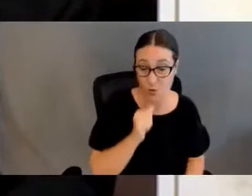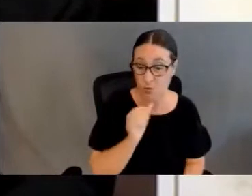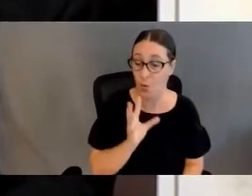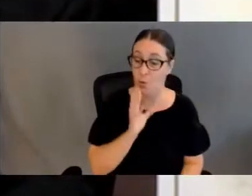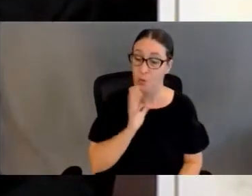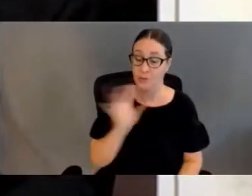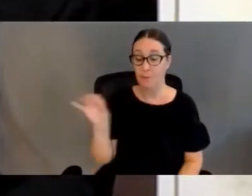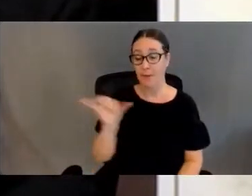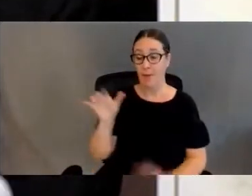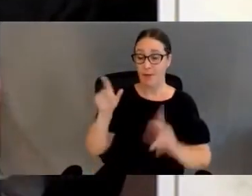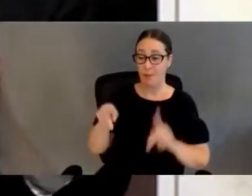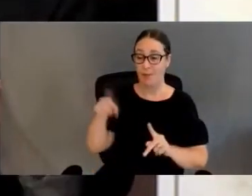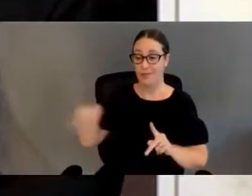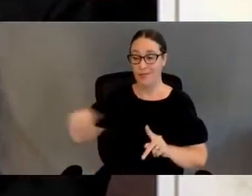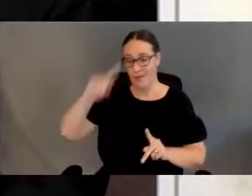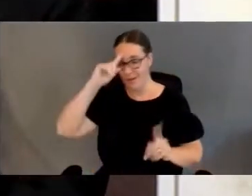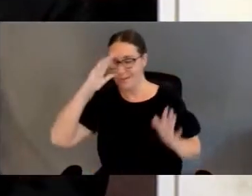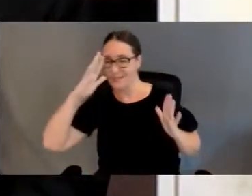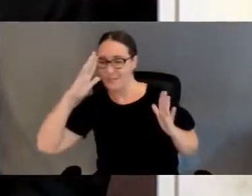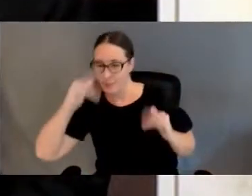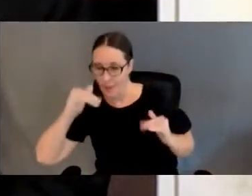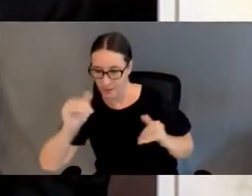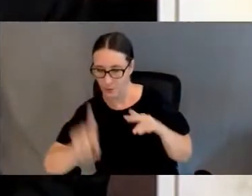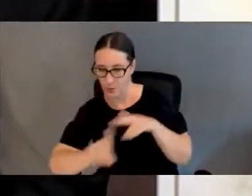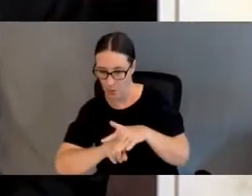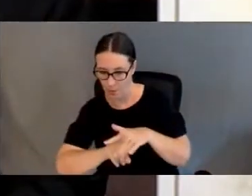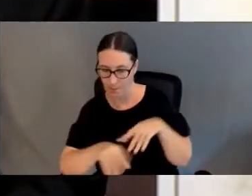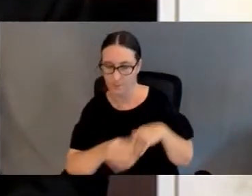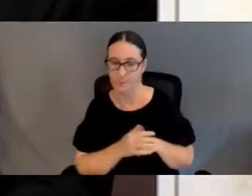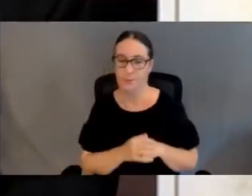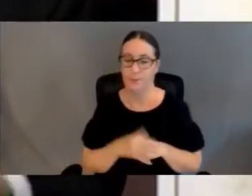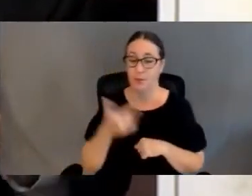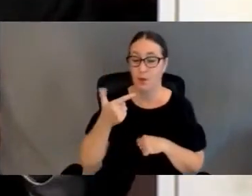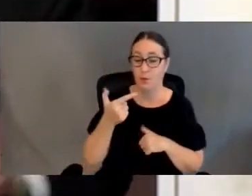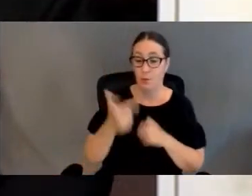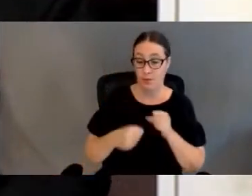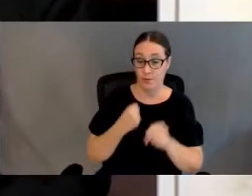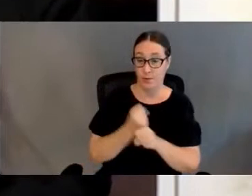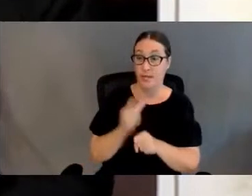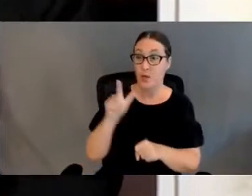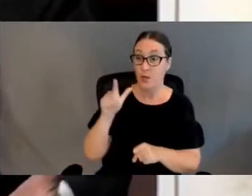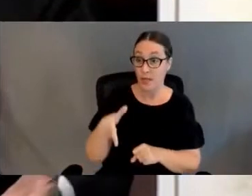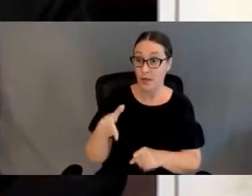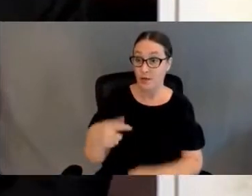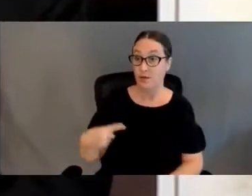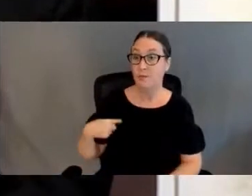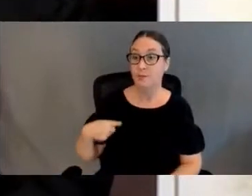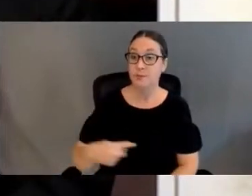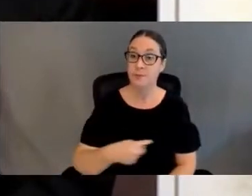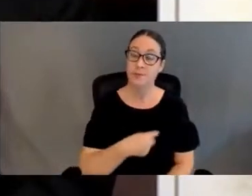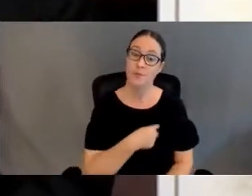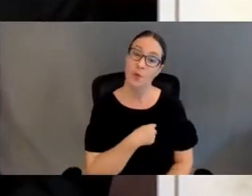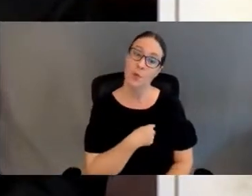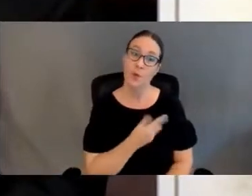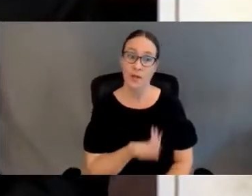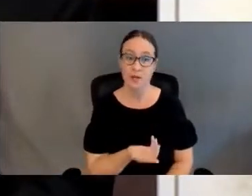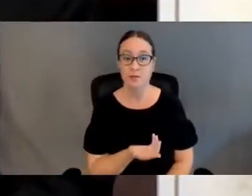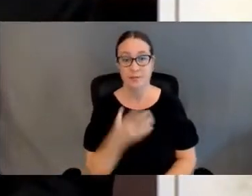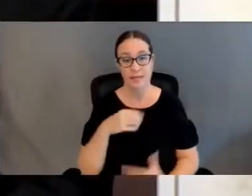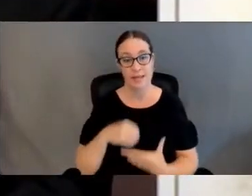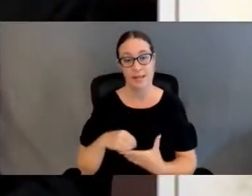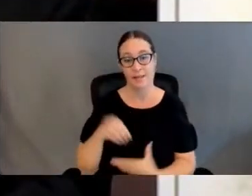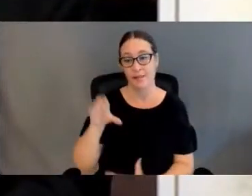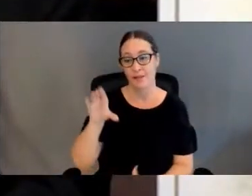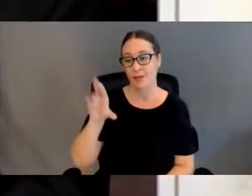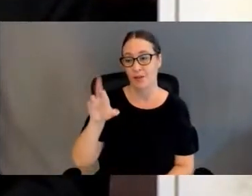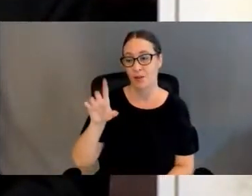they're expecting. So 21 years later, we are, well, in credit union world, we're a large